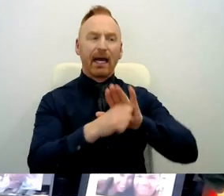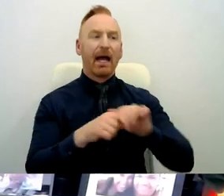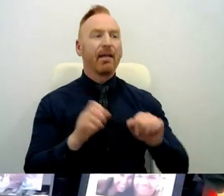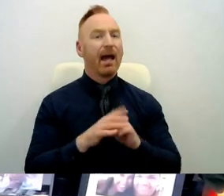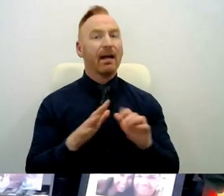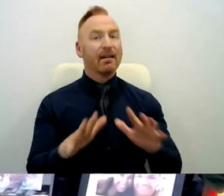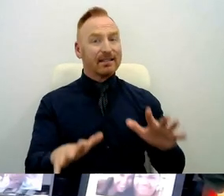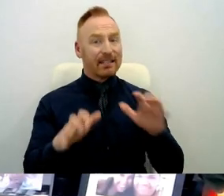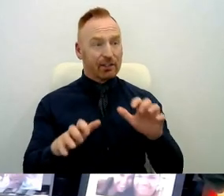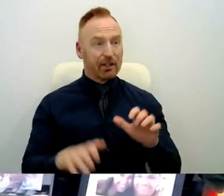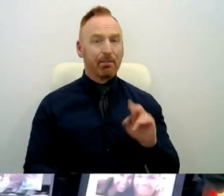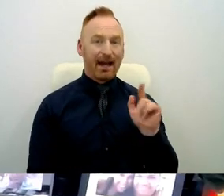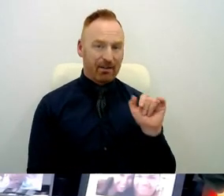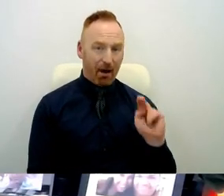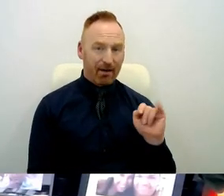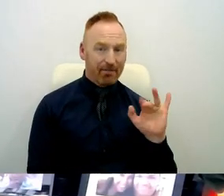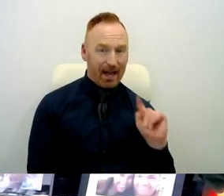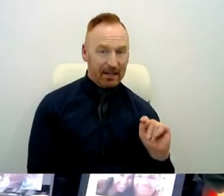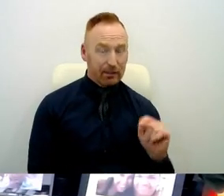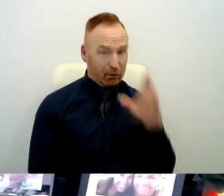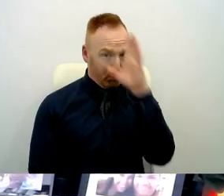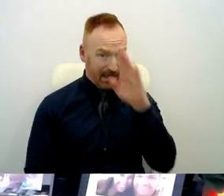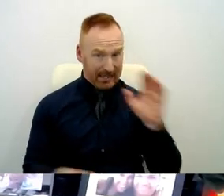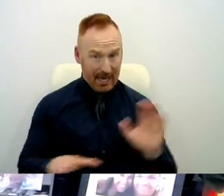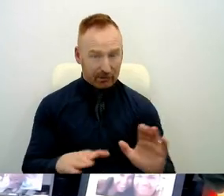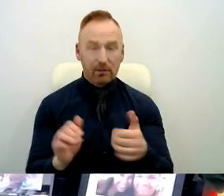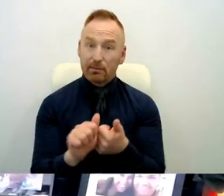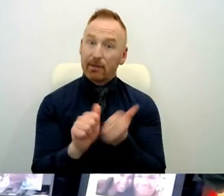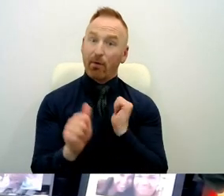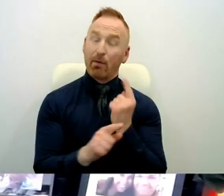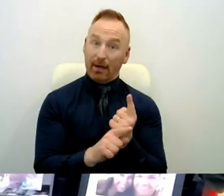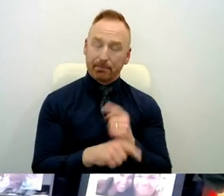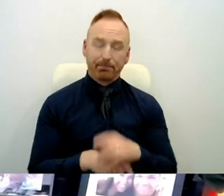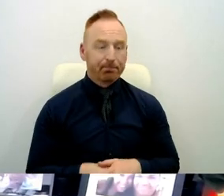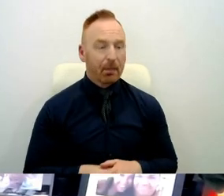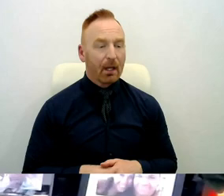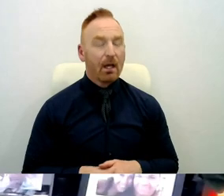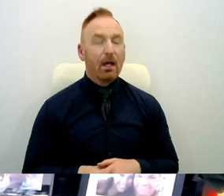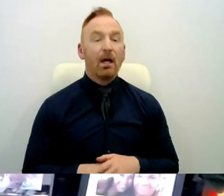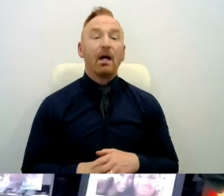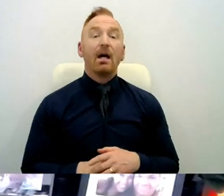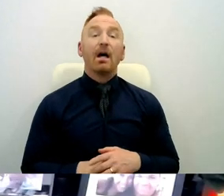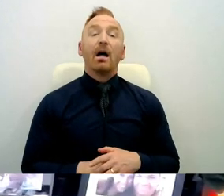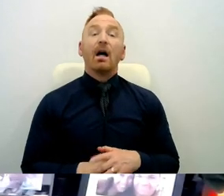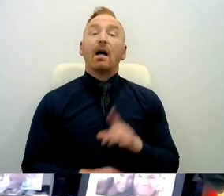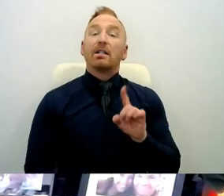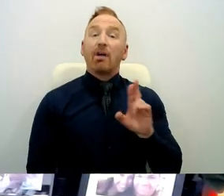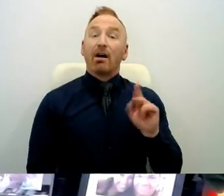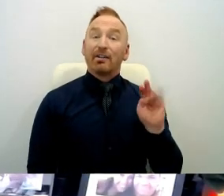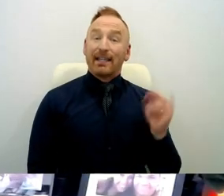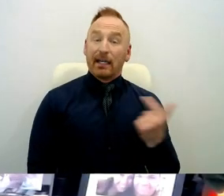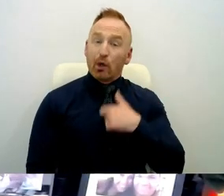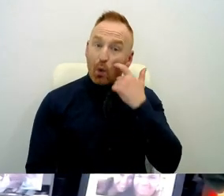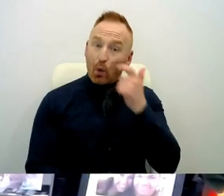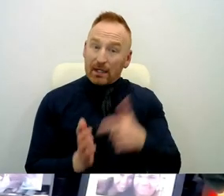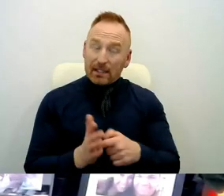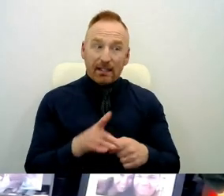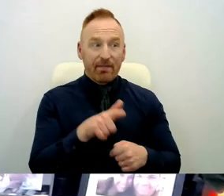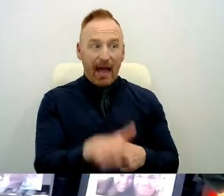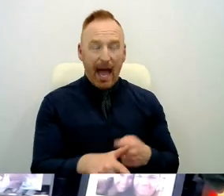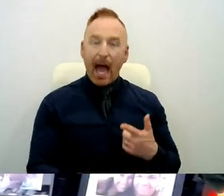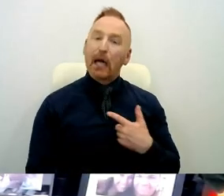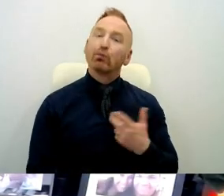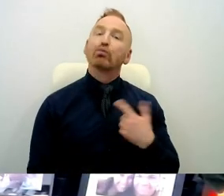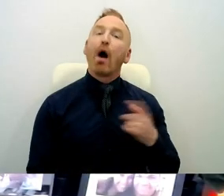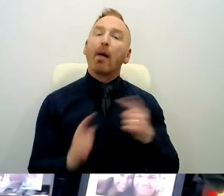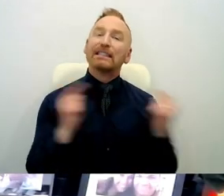tension created by nonviolent direct action was something to be avoided in and of itself, right? Dr. King saw the tension created by the protests